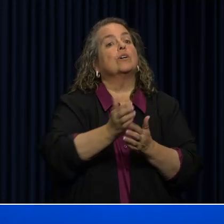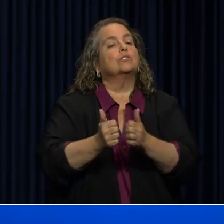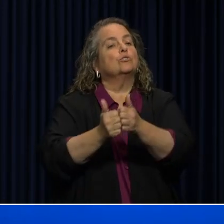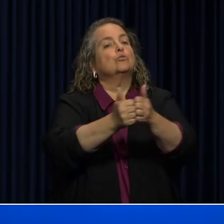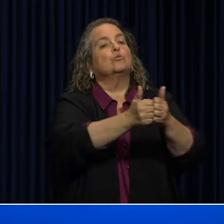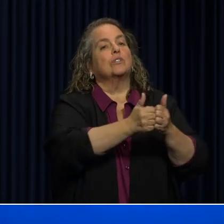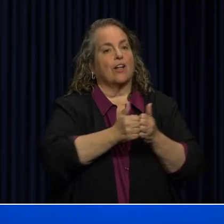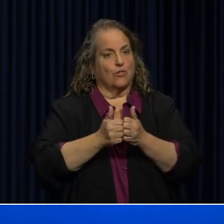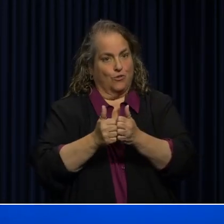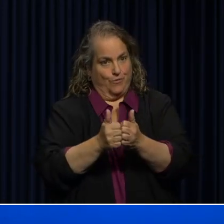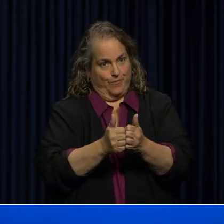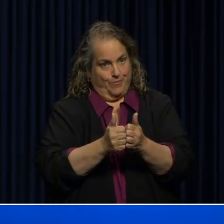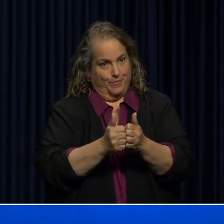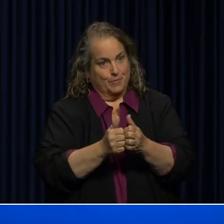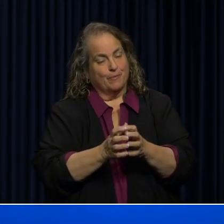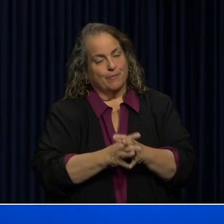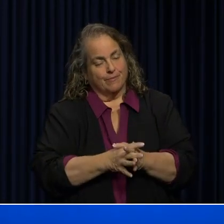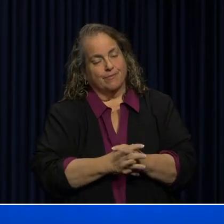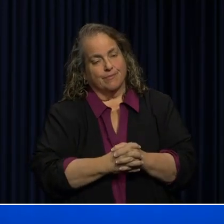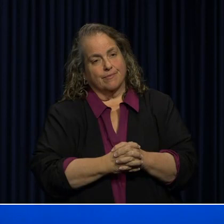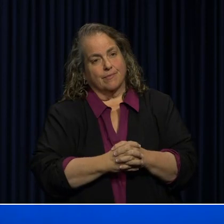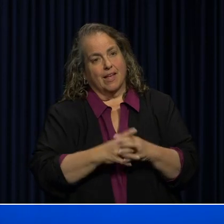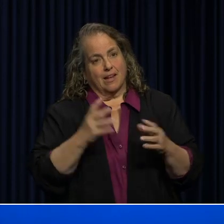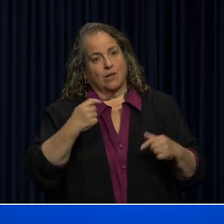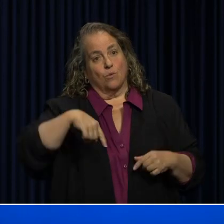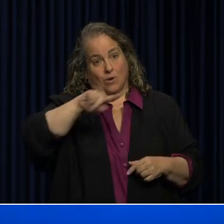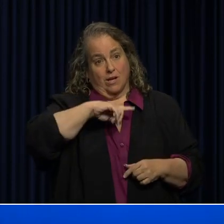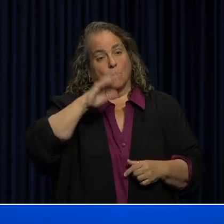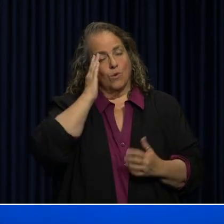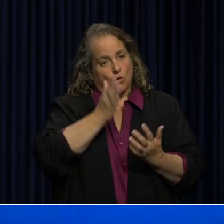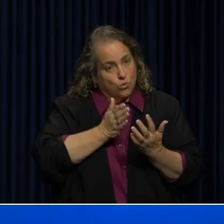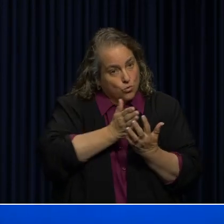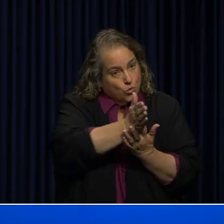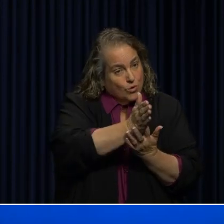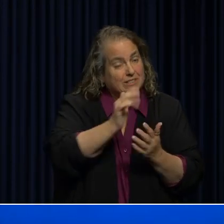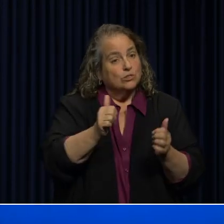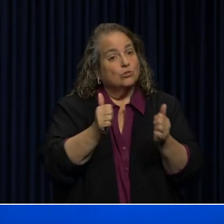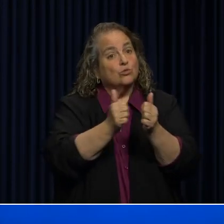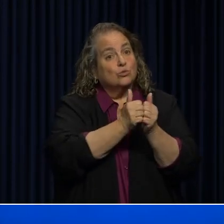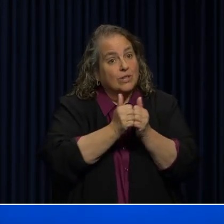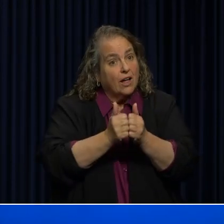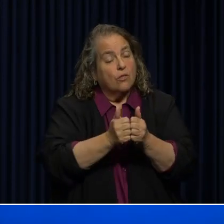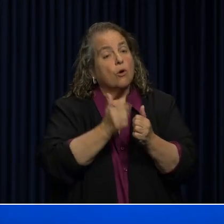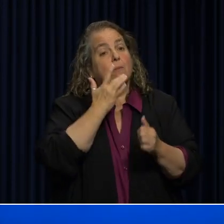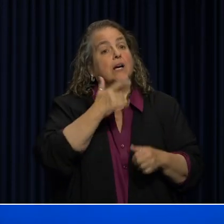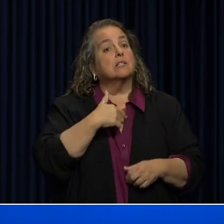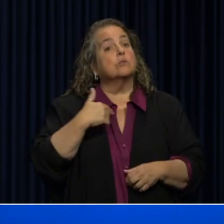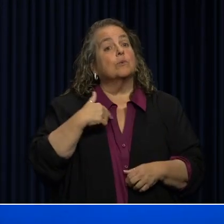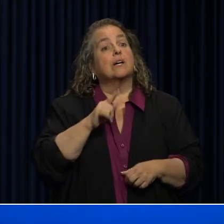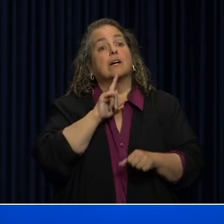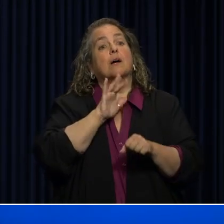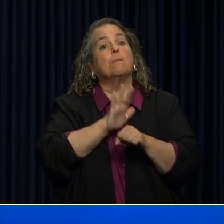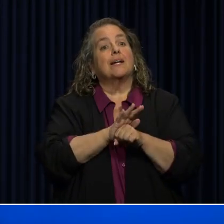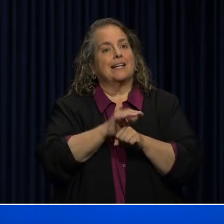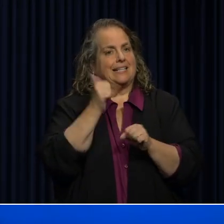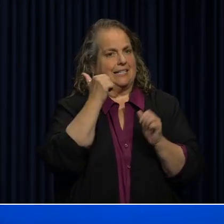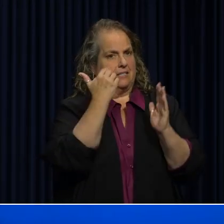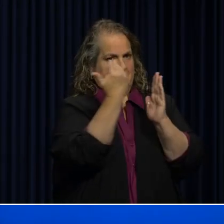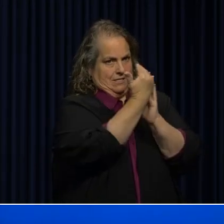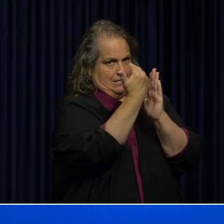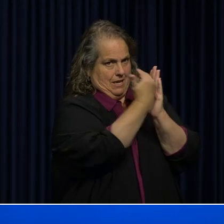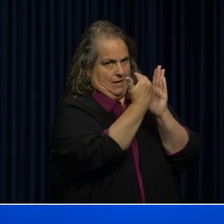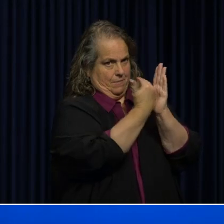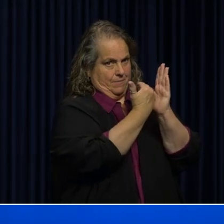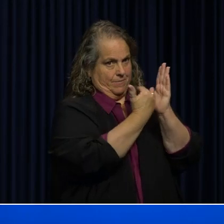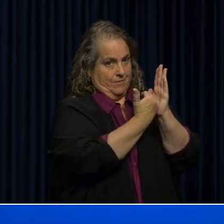this together. And we're going to get through this together because we have been committed to the 10 steps that it takes to defeat